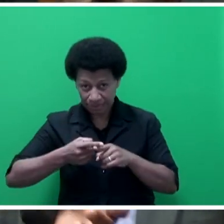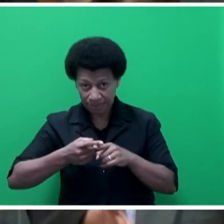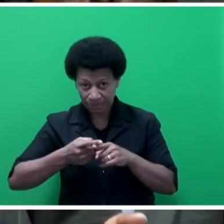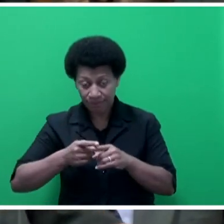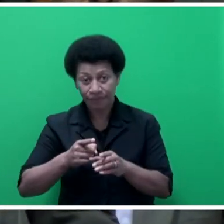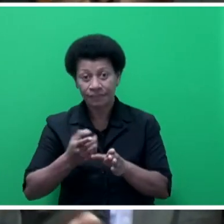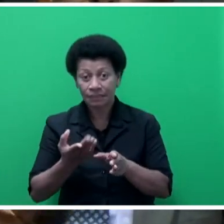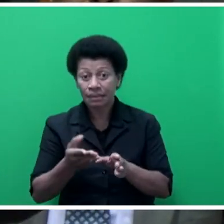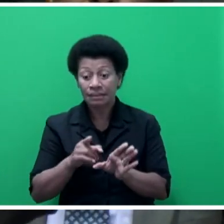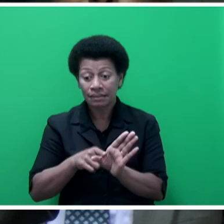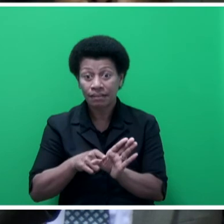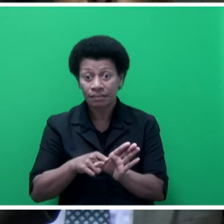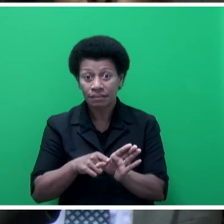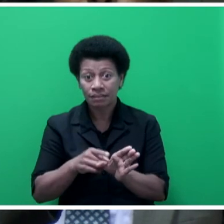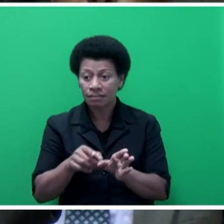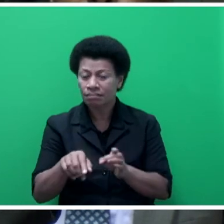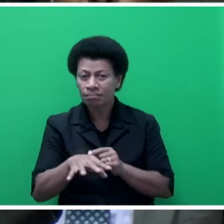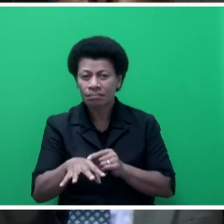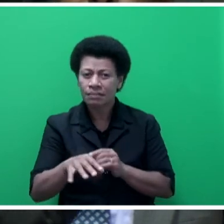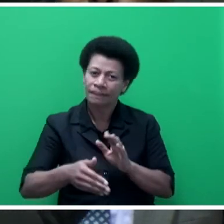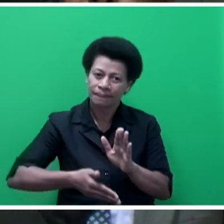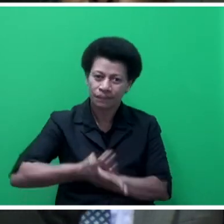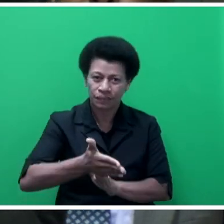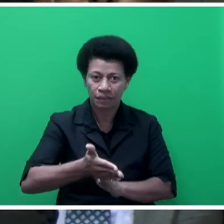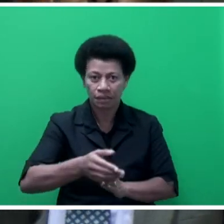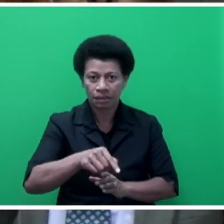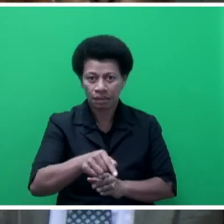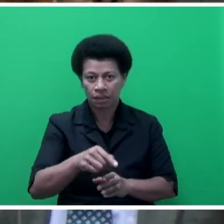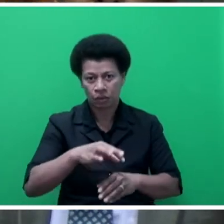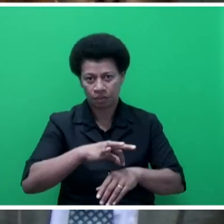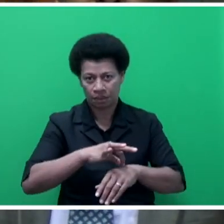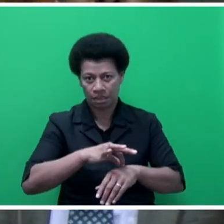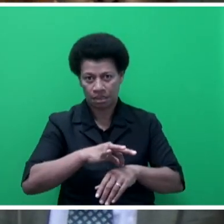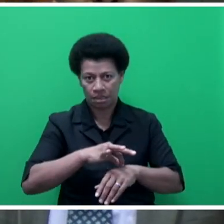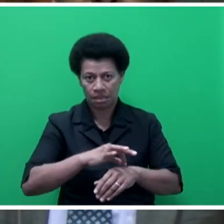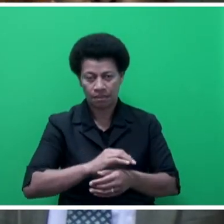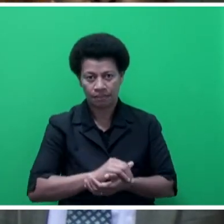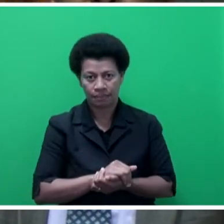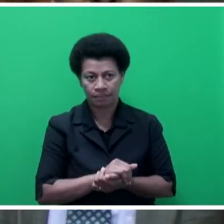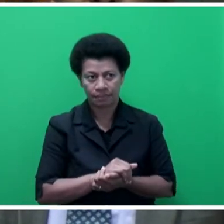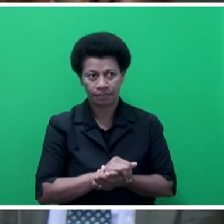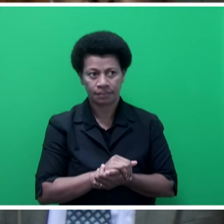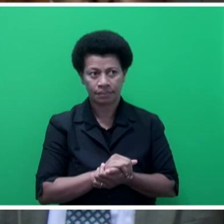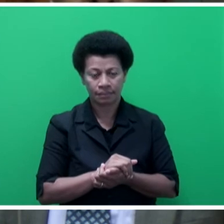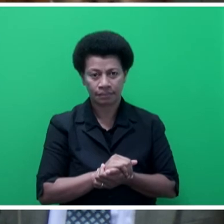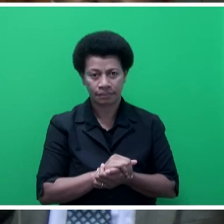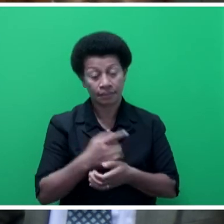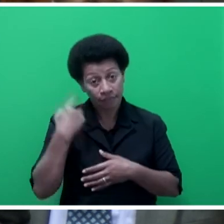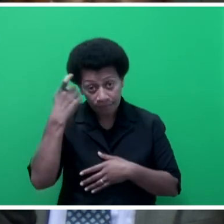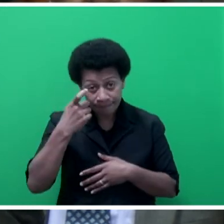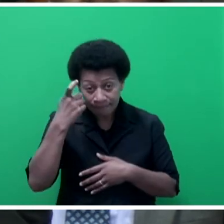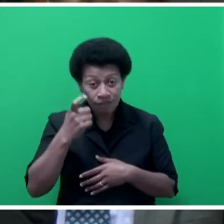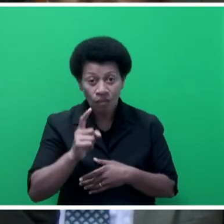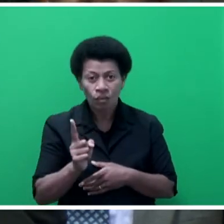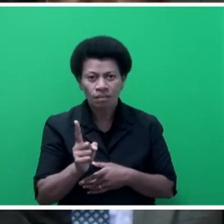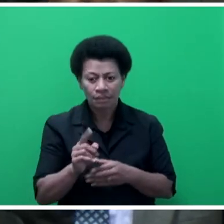they need to actually go straight to the hospital as quickly as possible. Honourable Speaker, I want to finish by saying that there's also disconcerting that during this